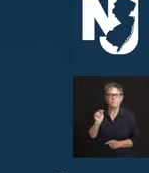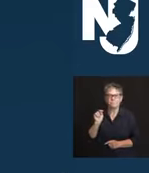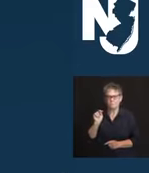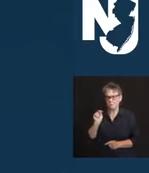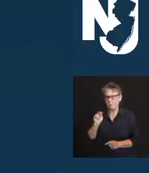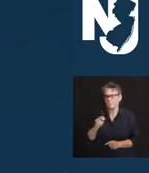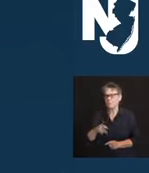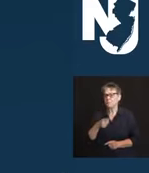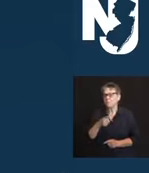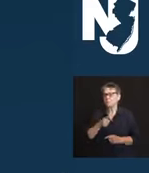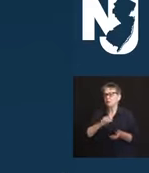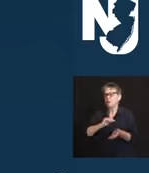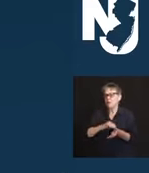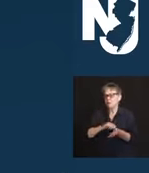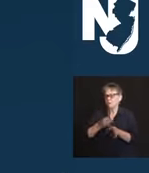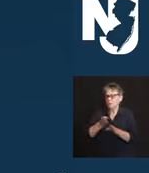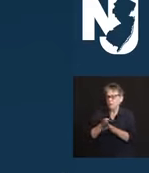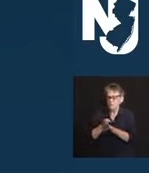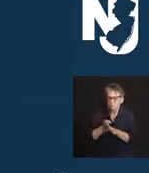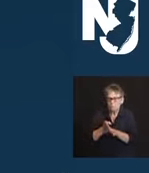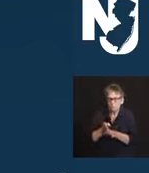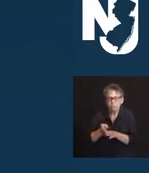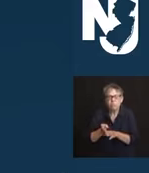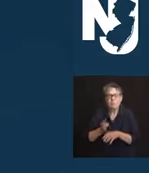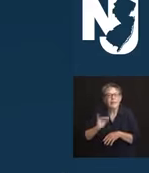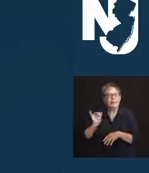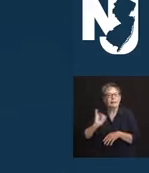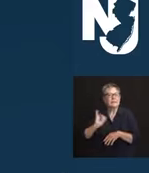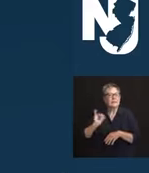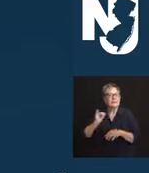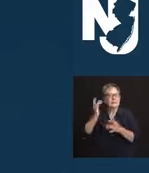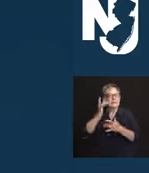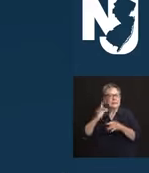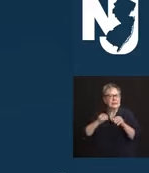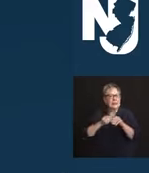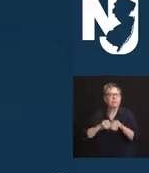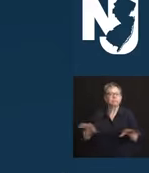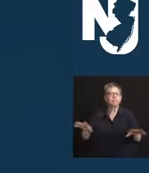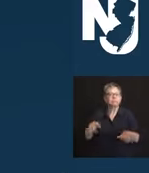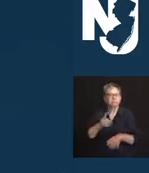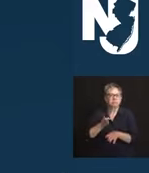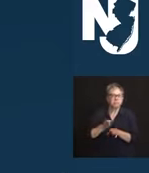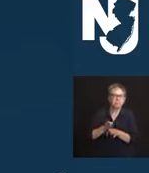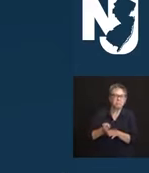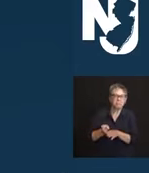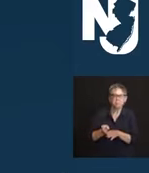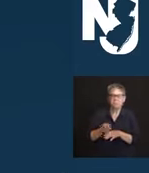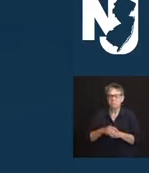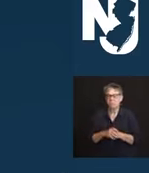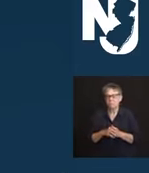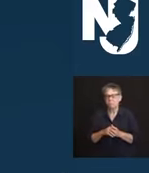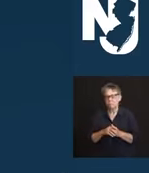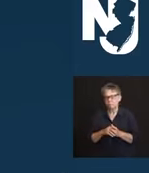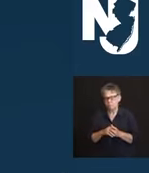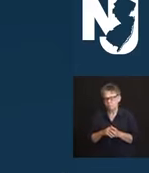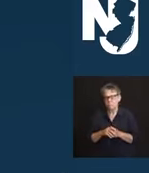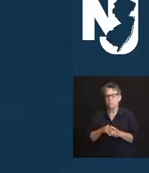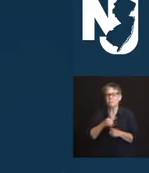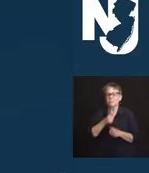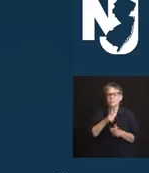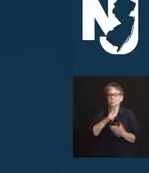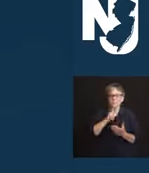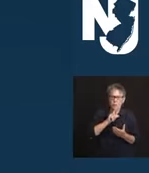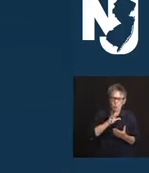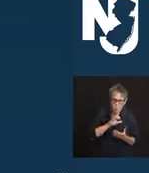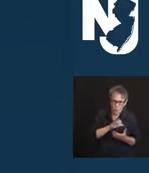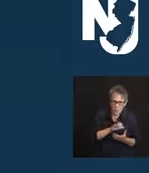in infectious disease. Nagy, his wife Larice, with whom I had the great honor of speaking yesterday, and their family arrived in the United